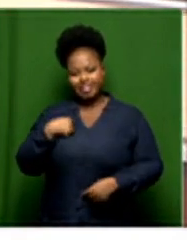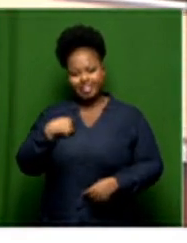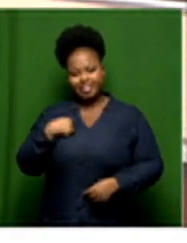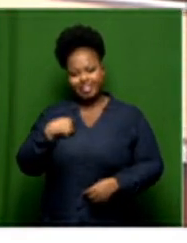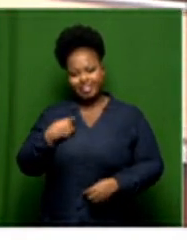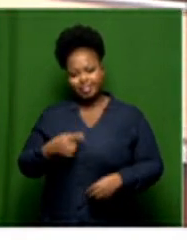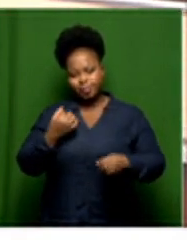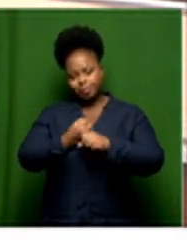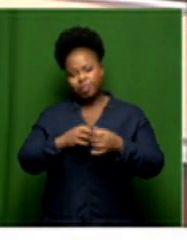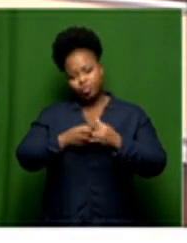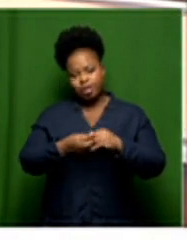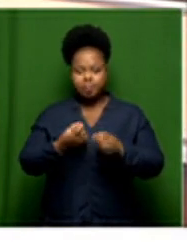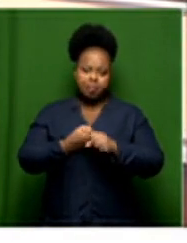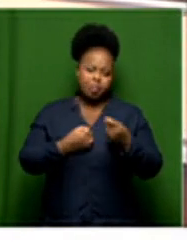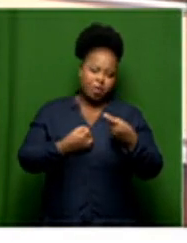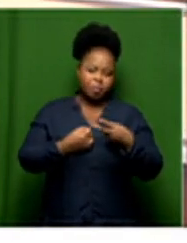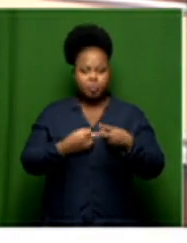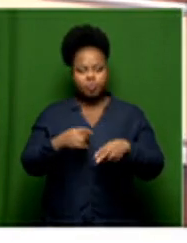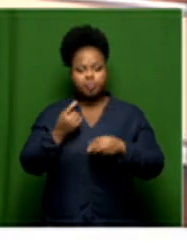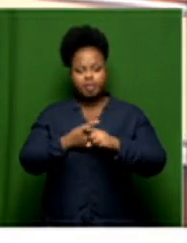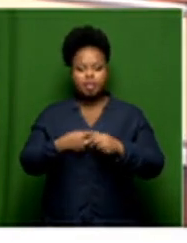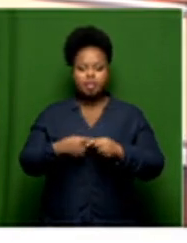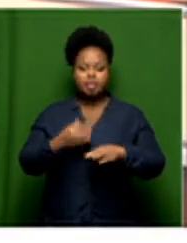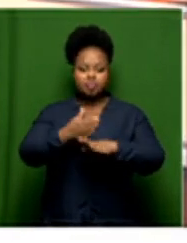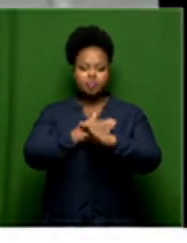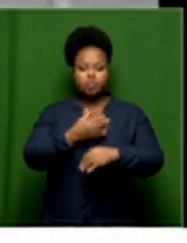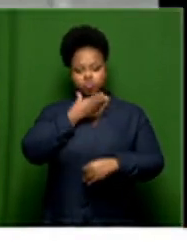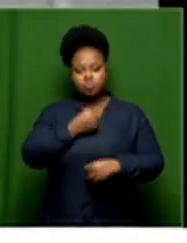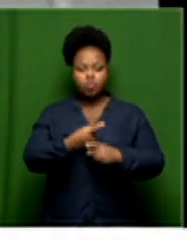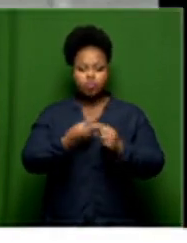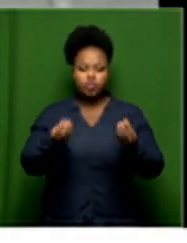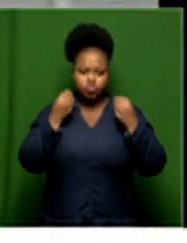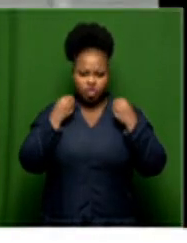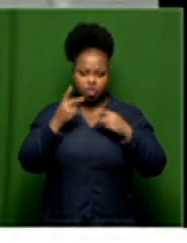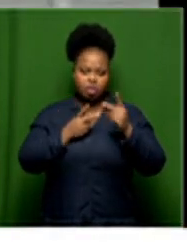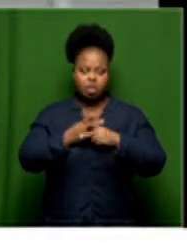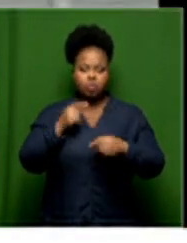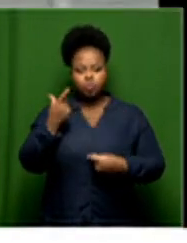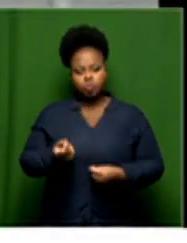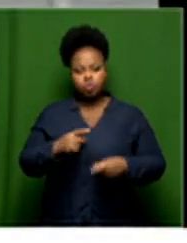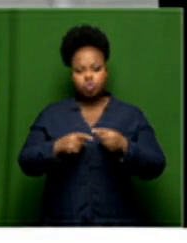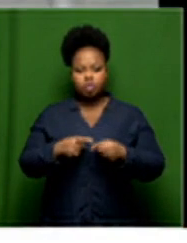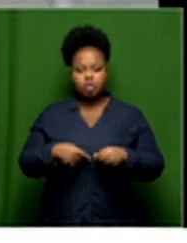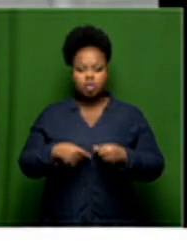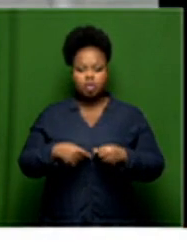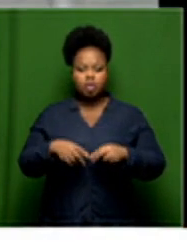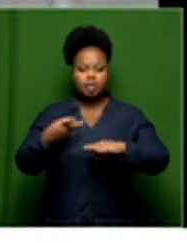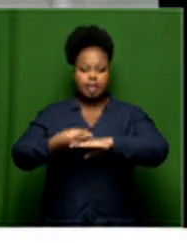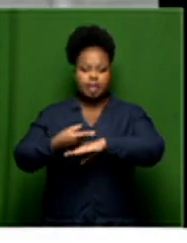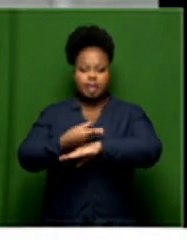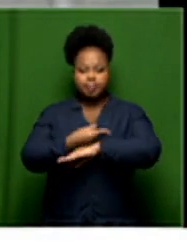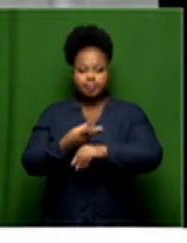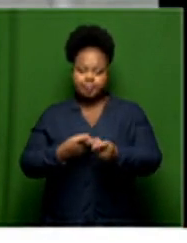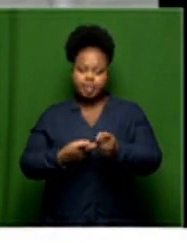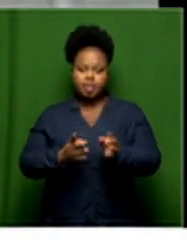into making 1 or 2 dishes. But normally Christmas Eve is traditionally Greek for us. So we'll do, the lamb on the spit and all the trimmings